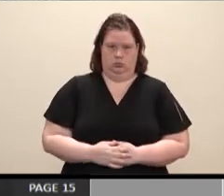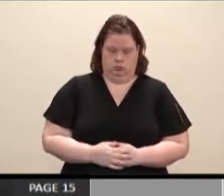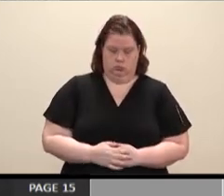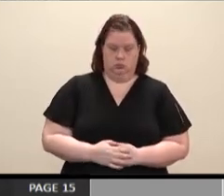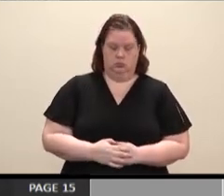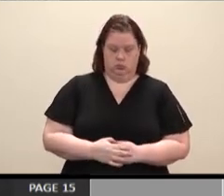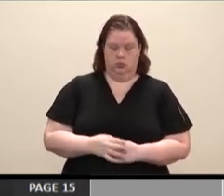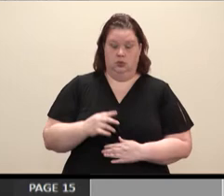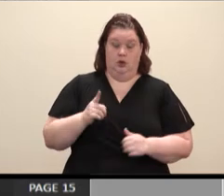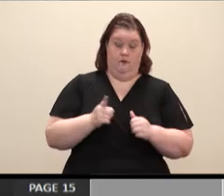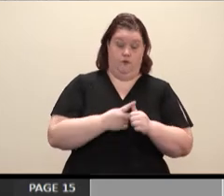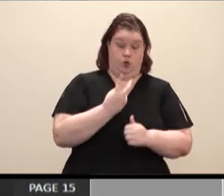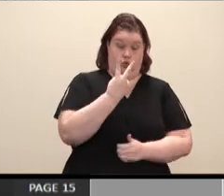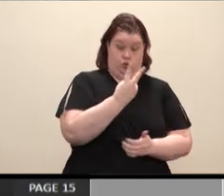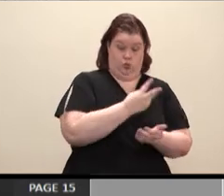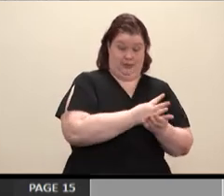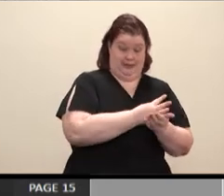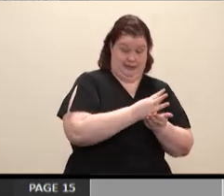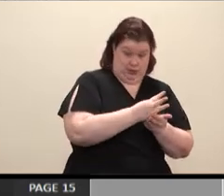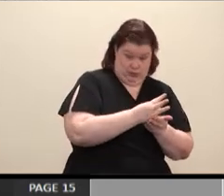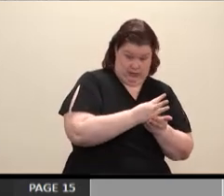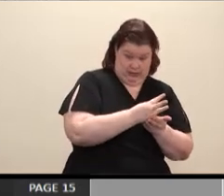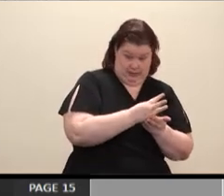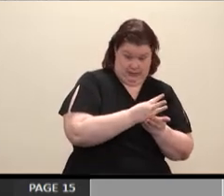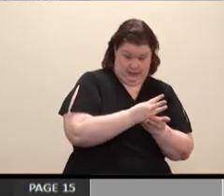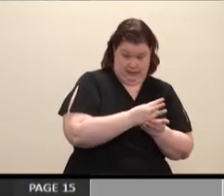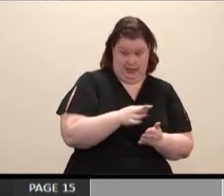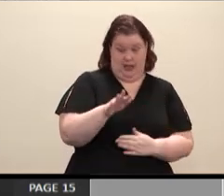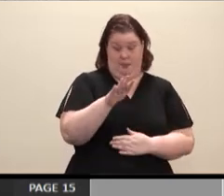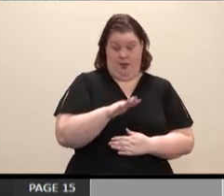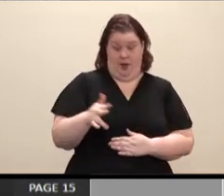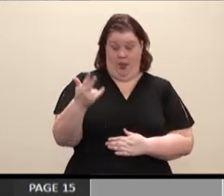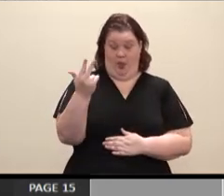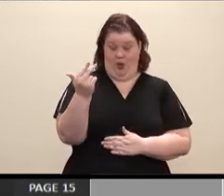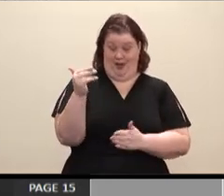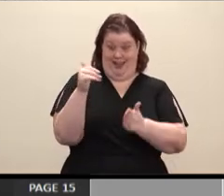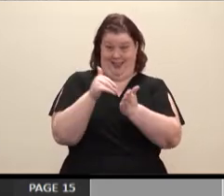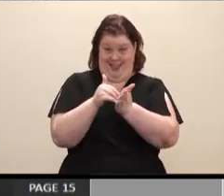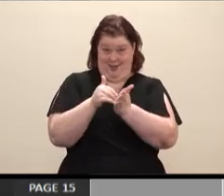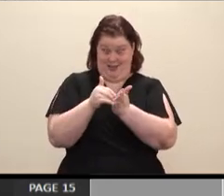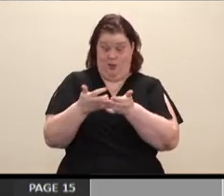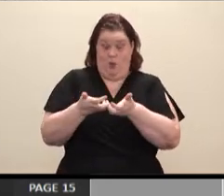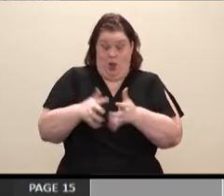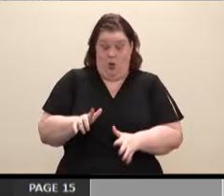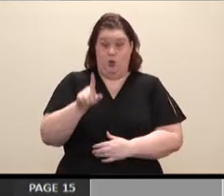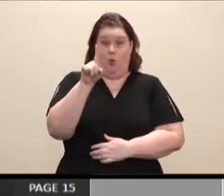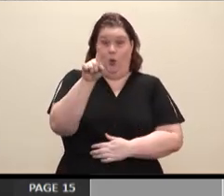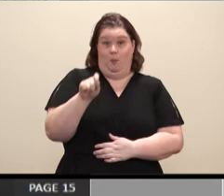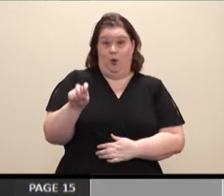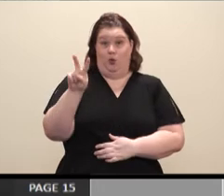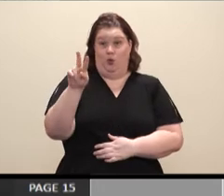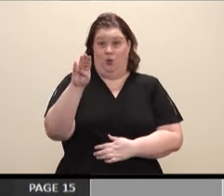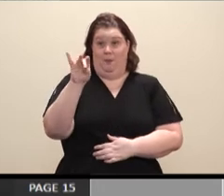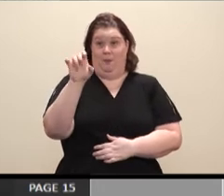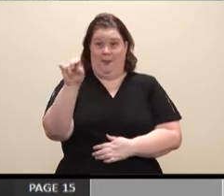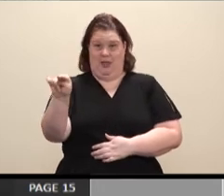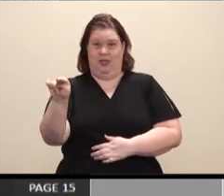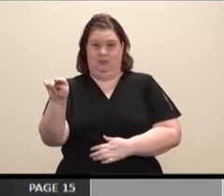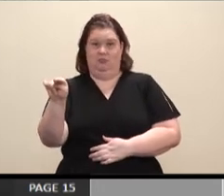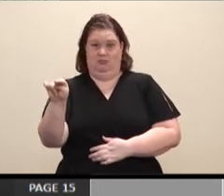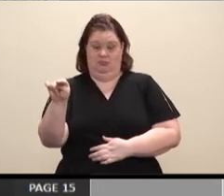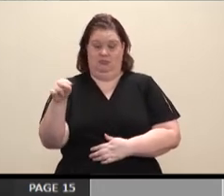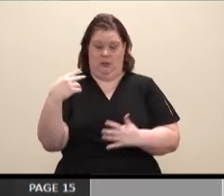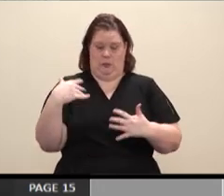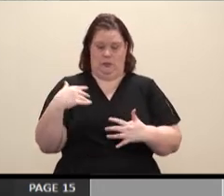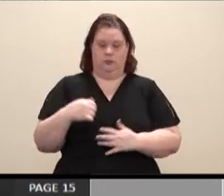Using the first 2 6 weeks, we would have been at about $13,000 and would lose about $1.2 million. Using the